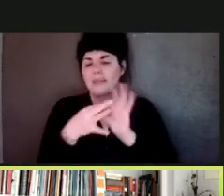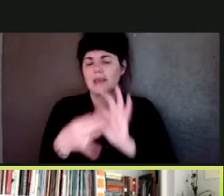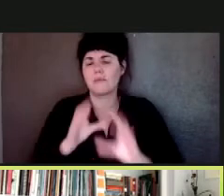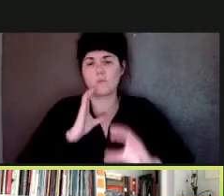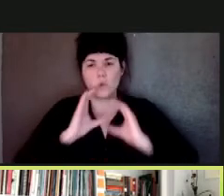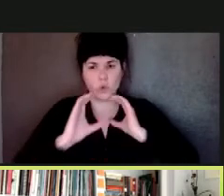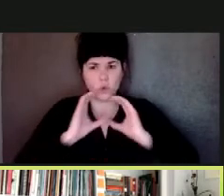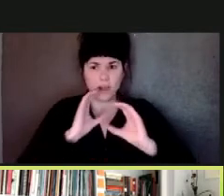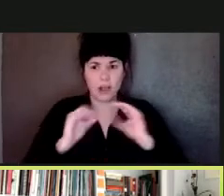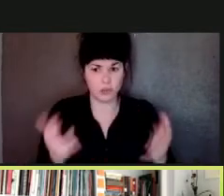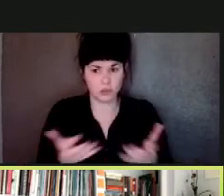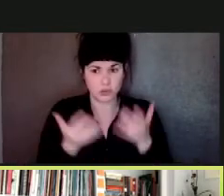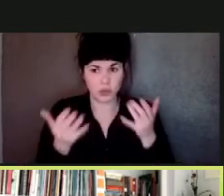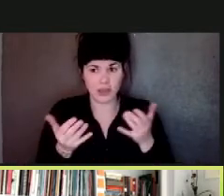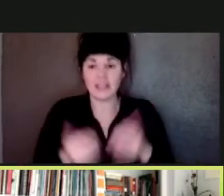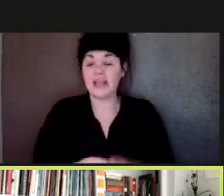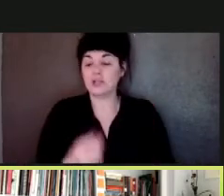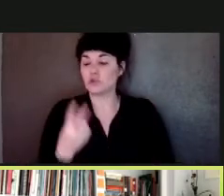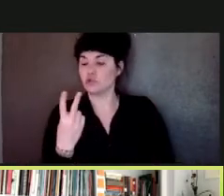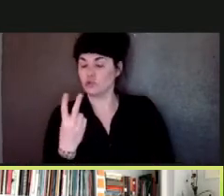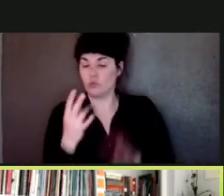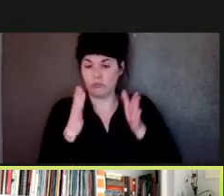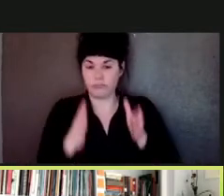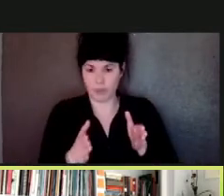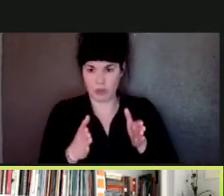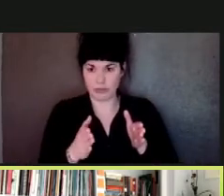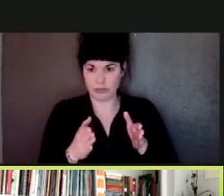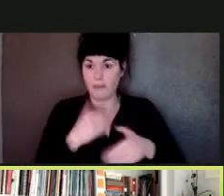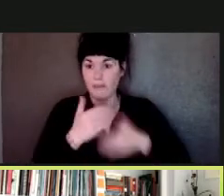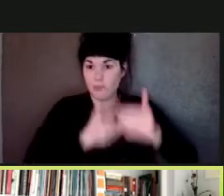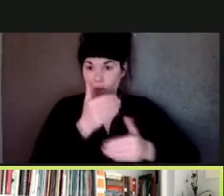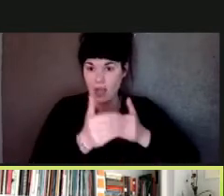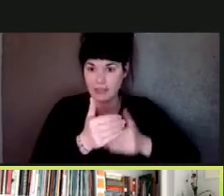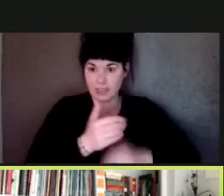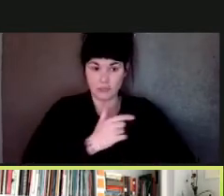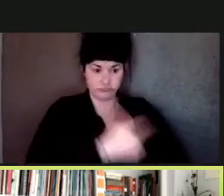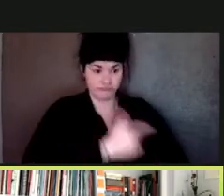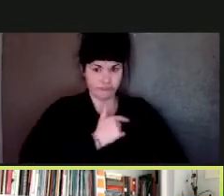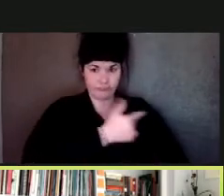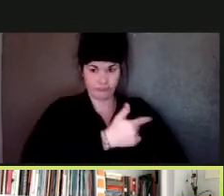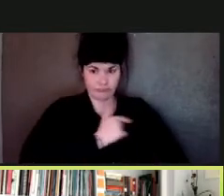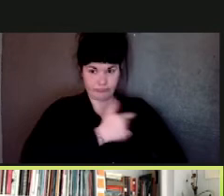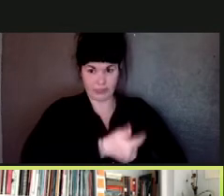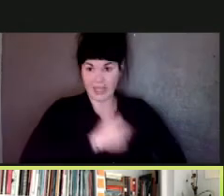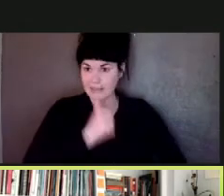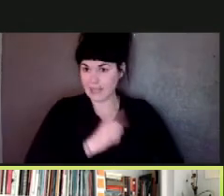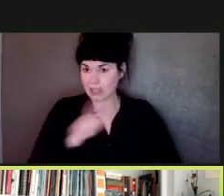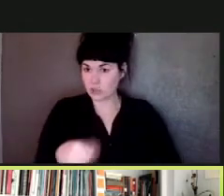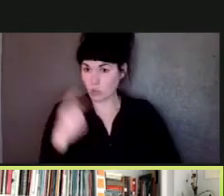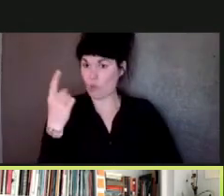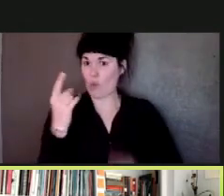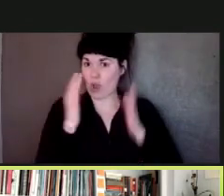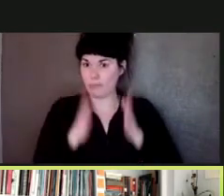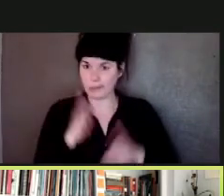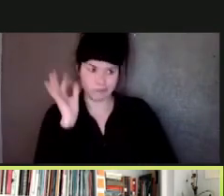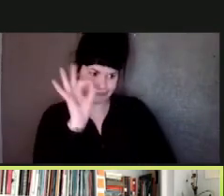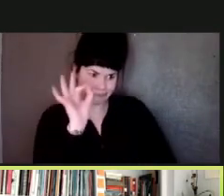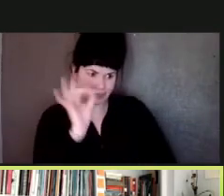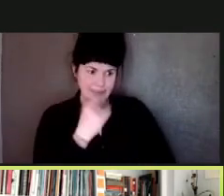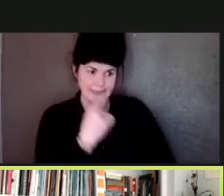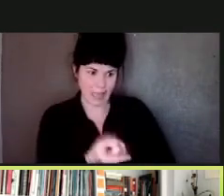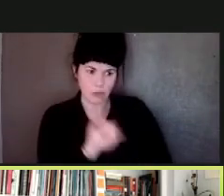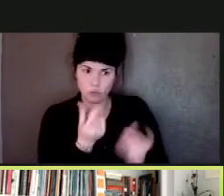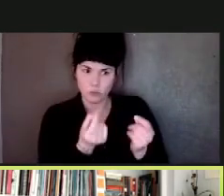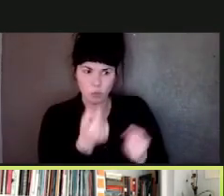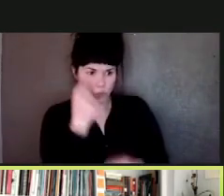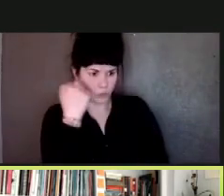is that it's a two-way process. It's not just one person telling somebody else what they should do or why, but